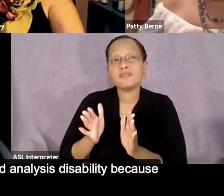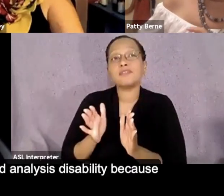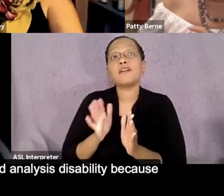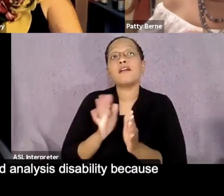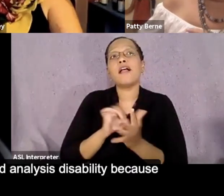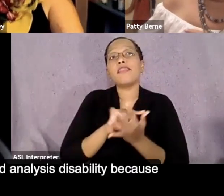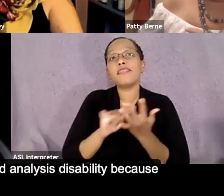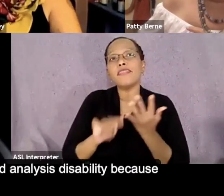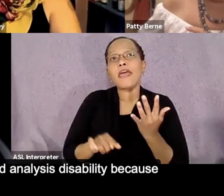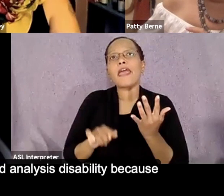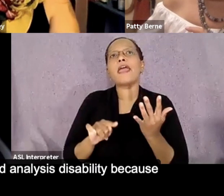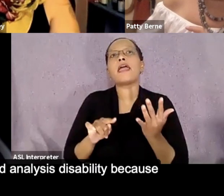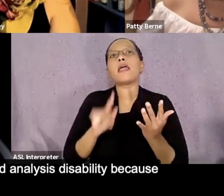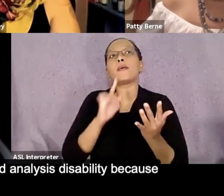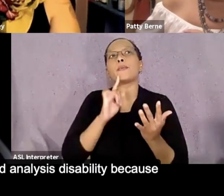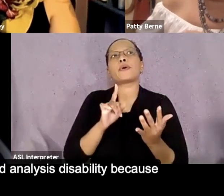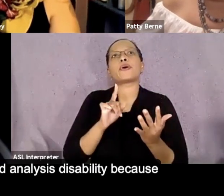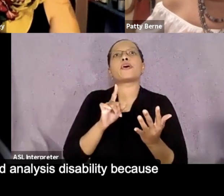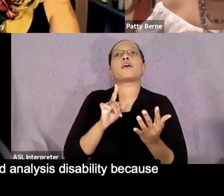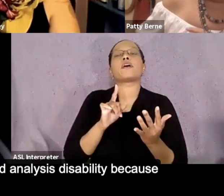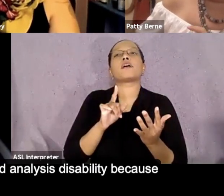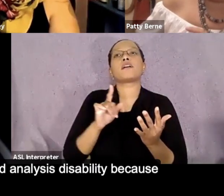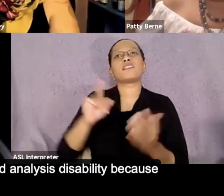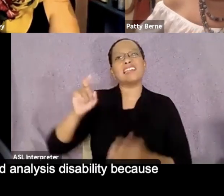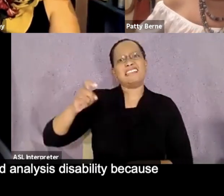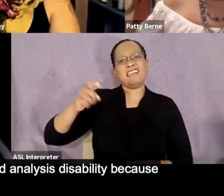needing an analysis of disability because